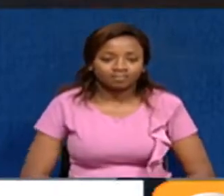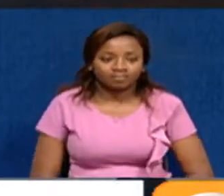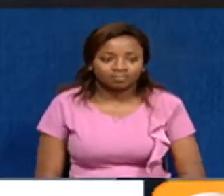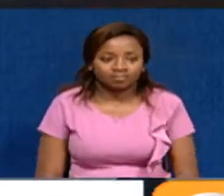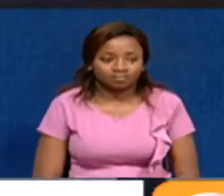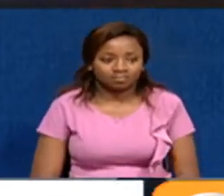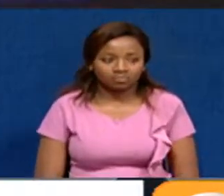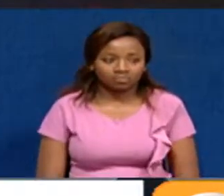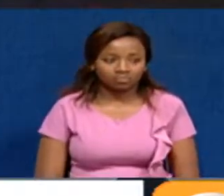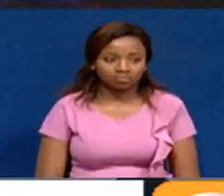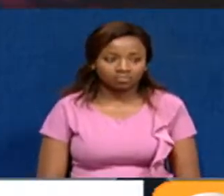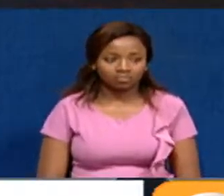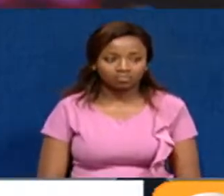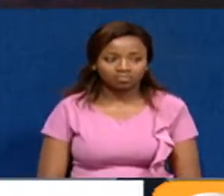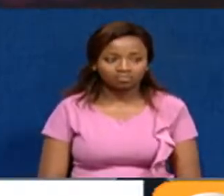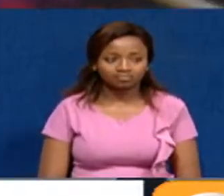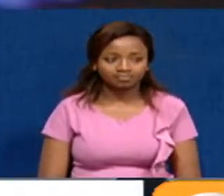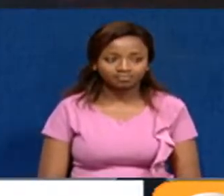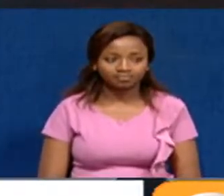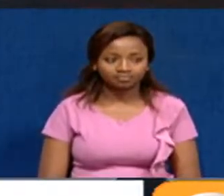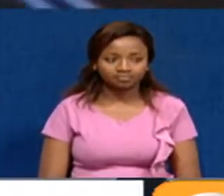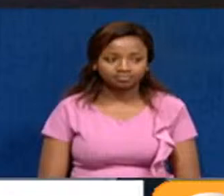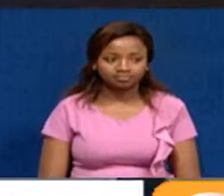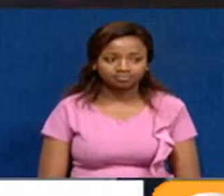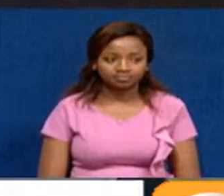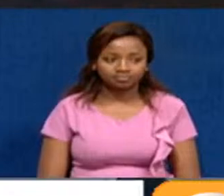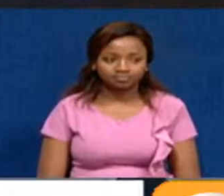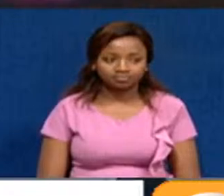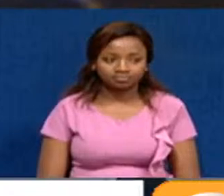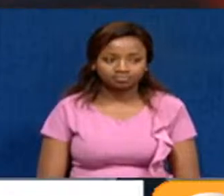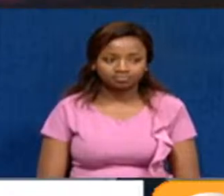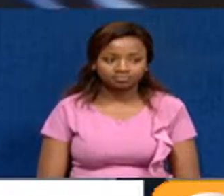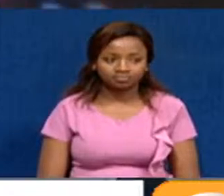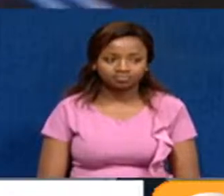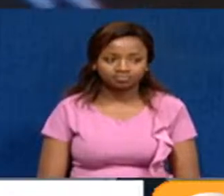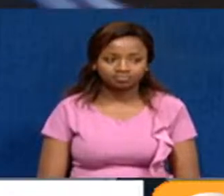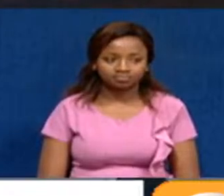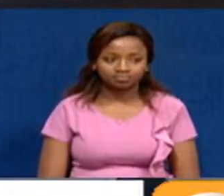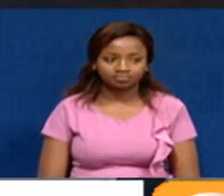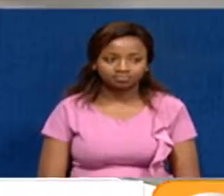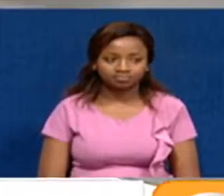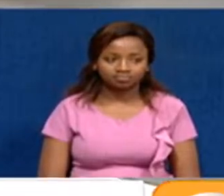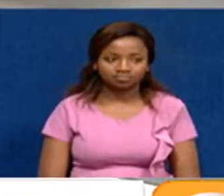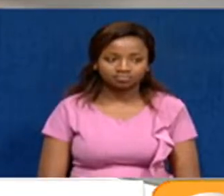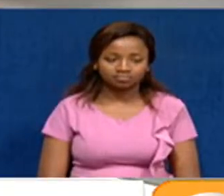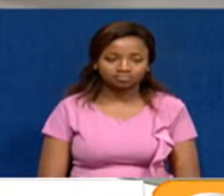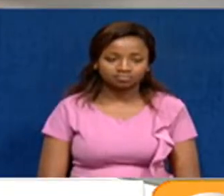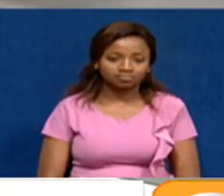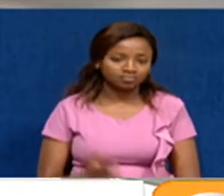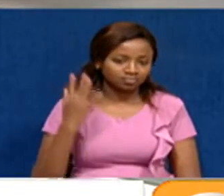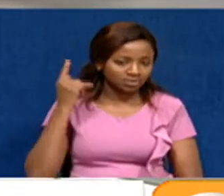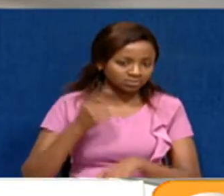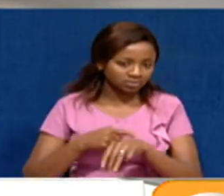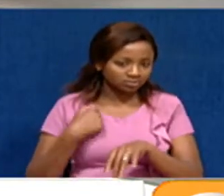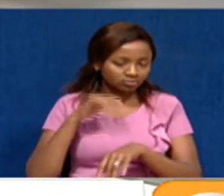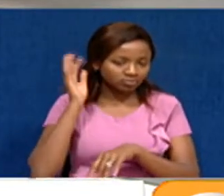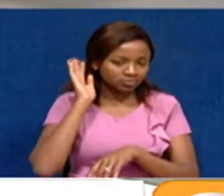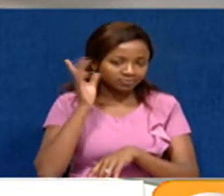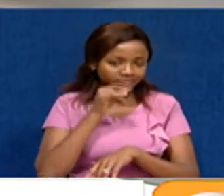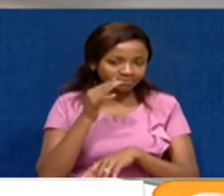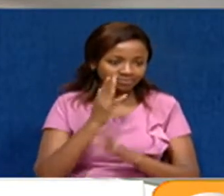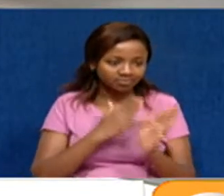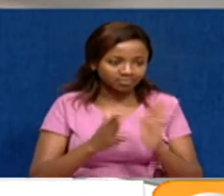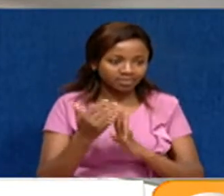that I still did not get a clear answer to, is how did we get here? Because the last time we heard that there were going to be meetings between the sports ministry and